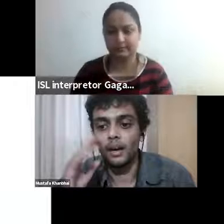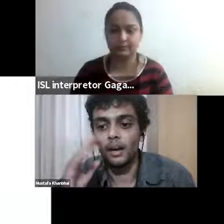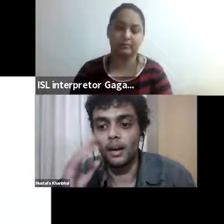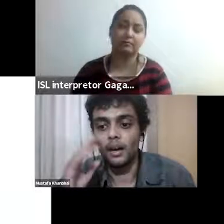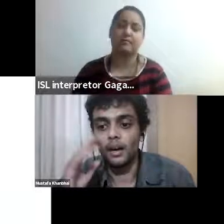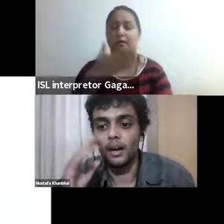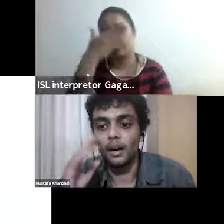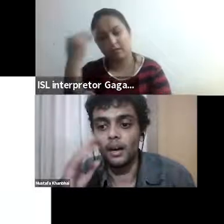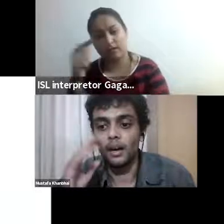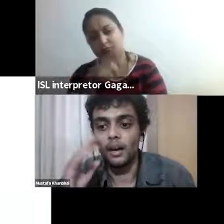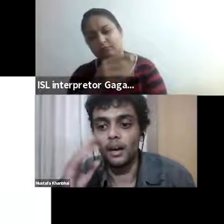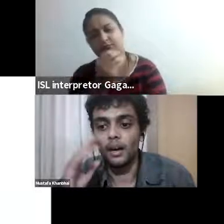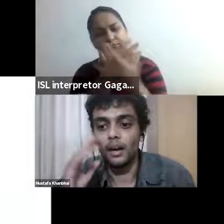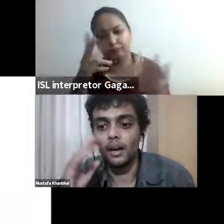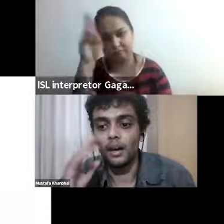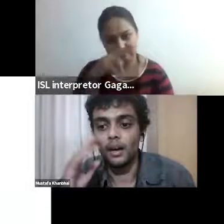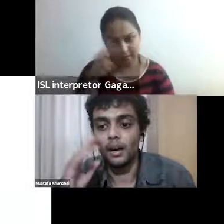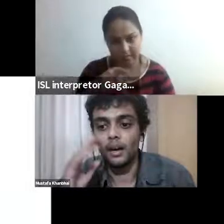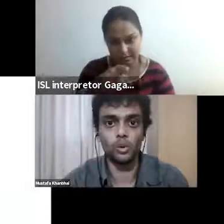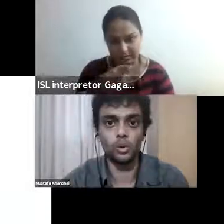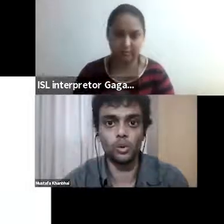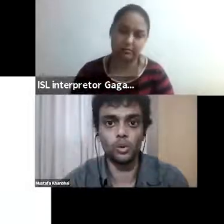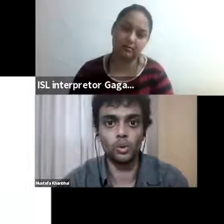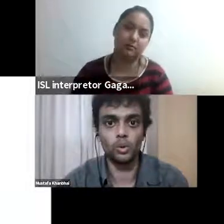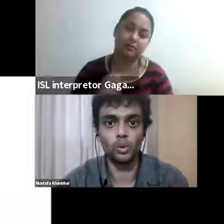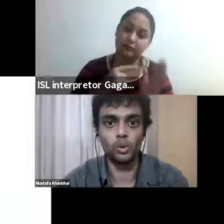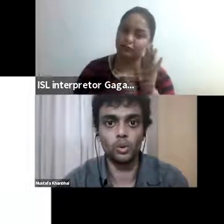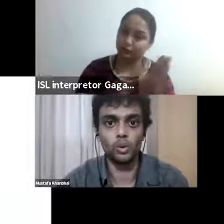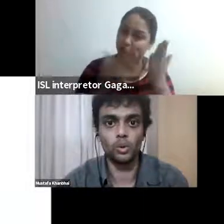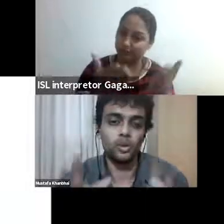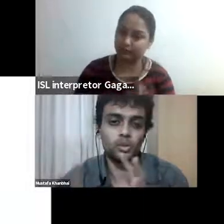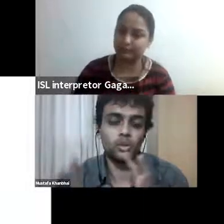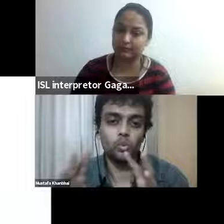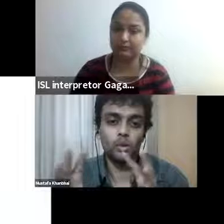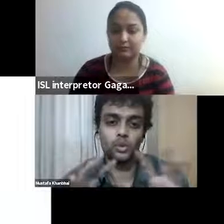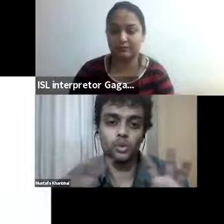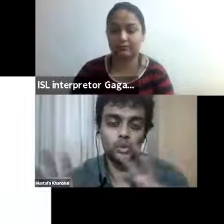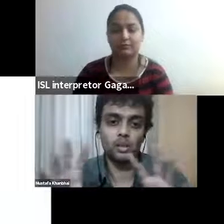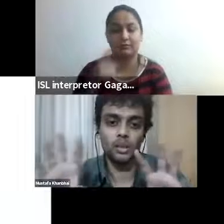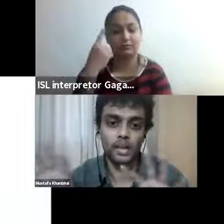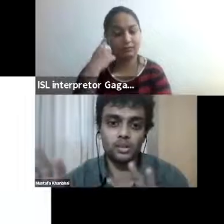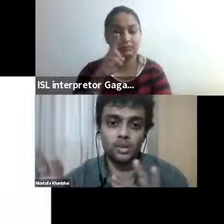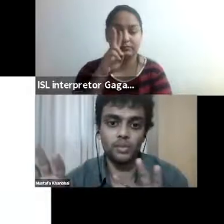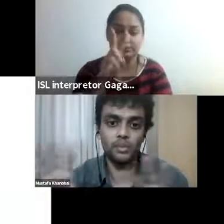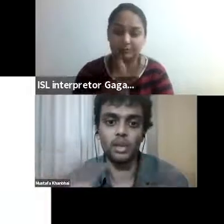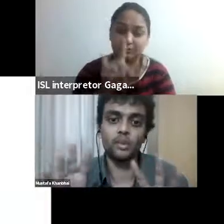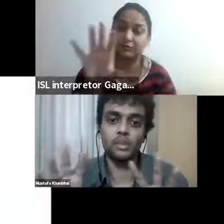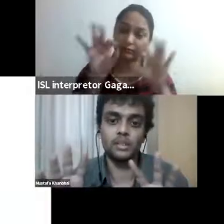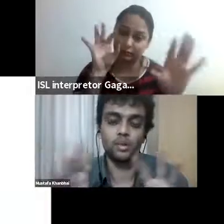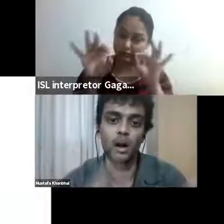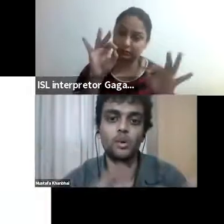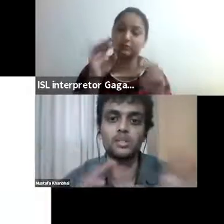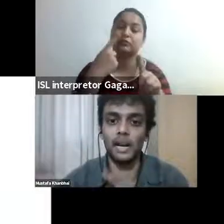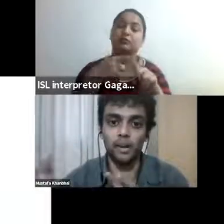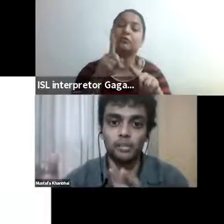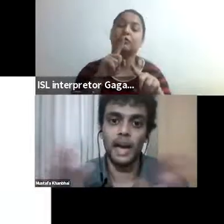there are quite a few paintings of Bhuribais that we show there, for the walkthrough, we've chosen a selection of them to